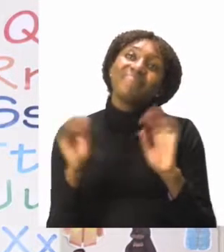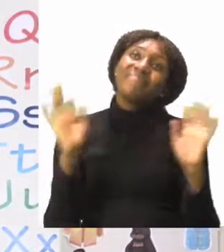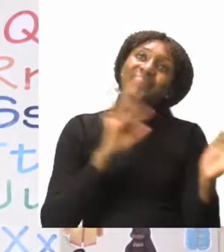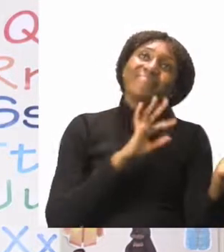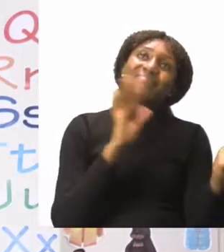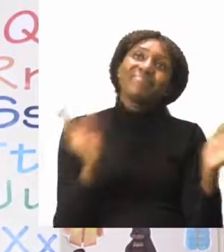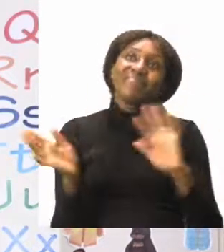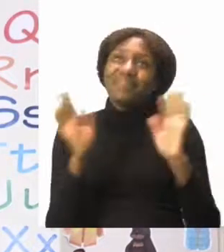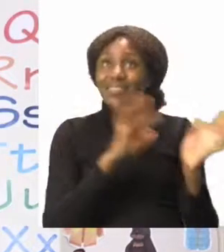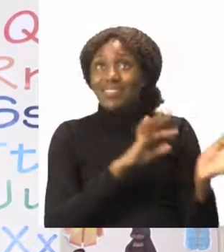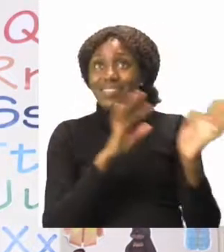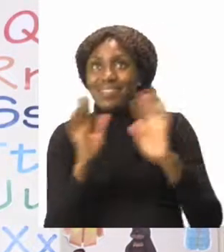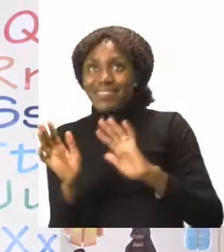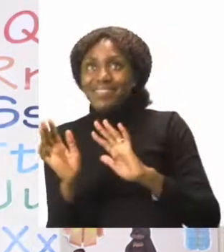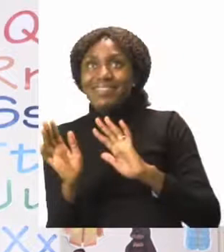Goodbye,